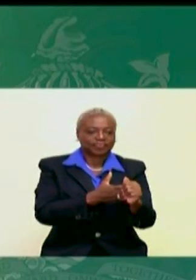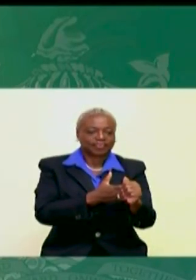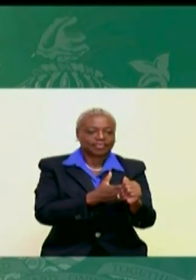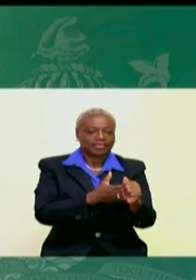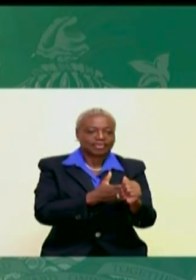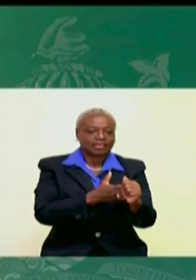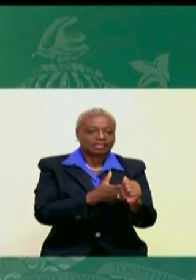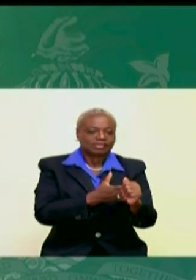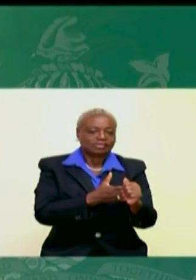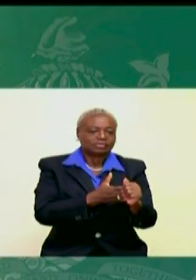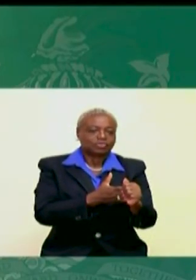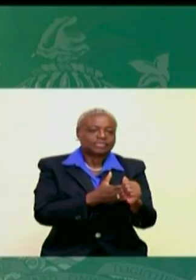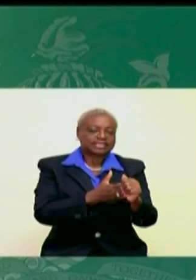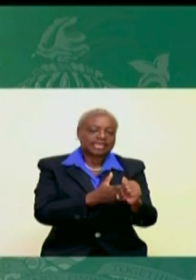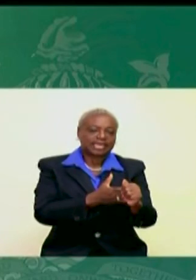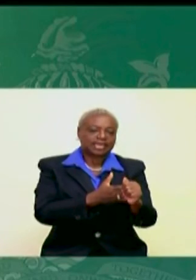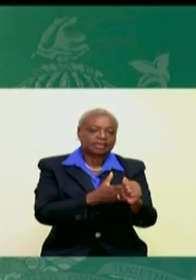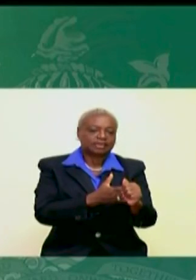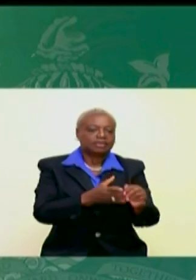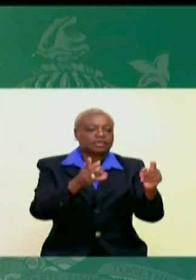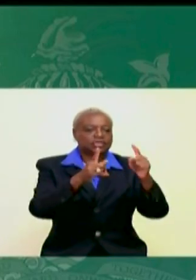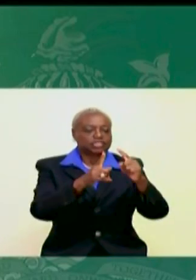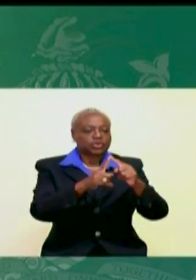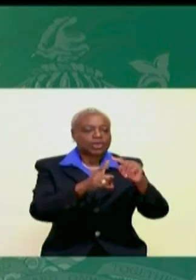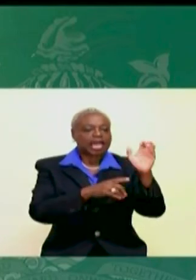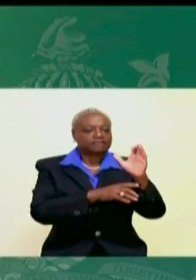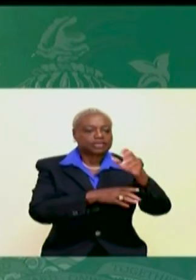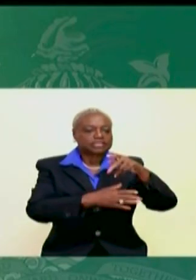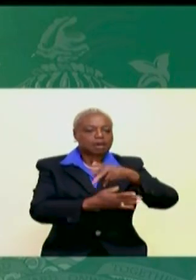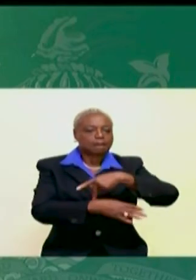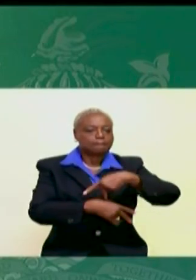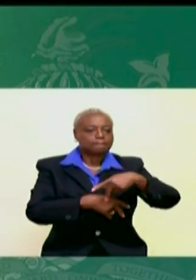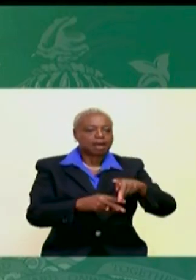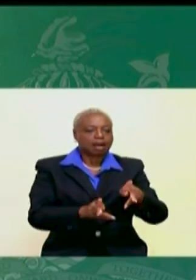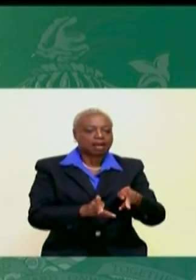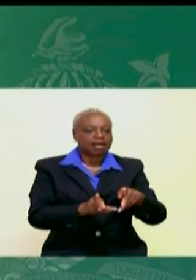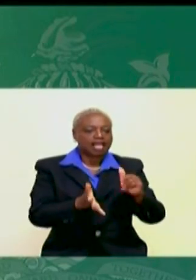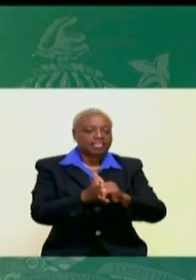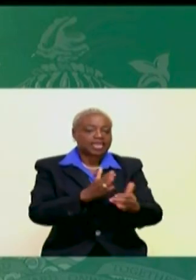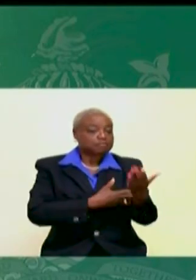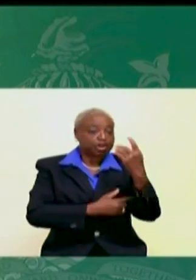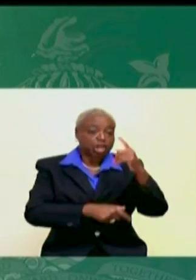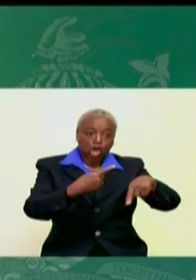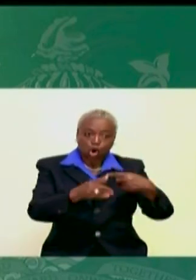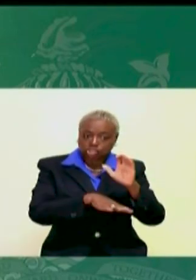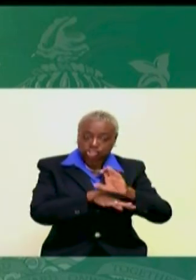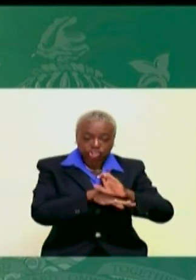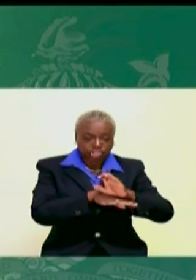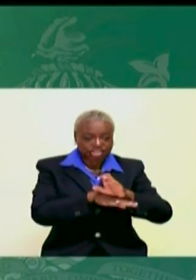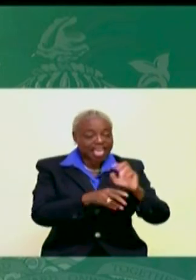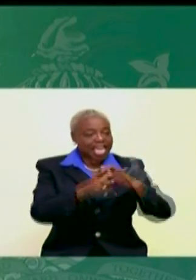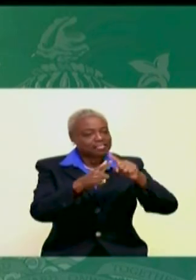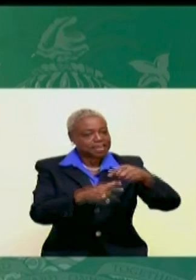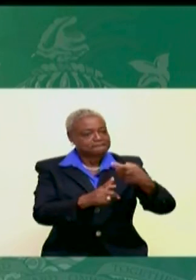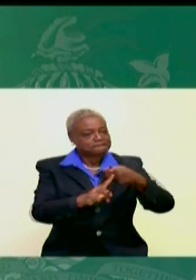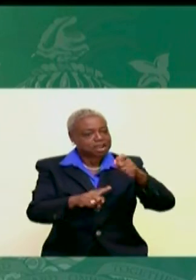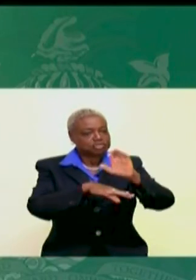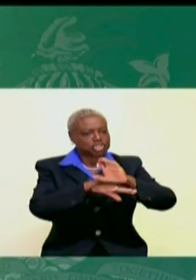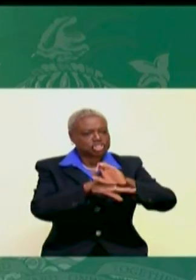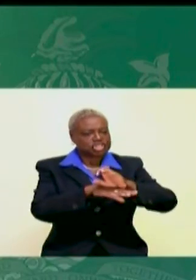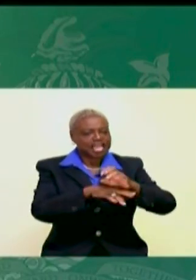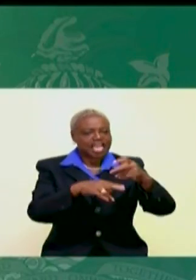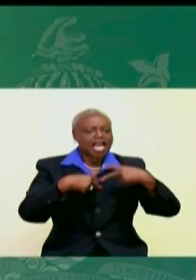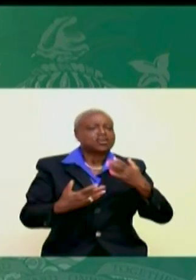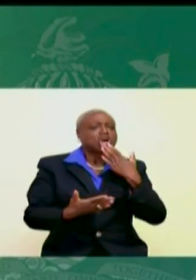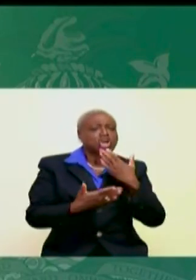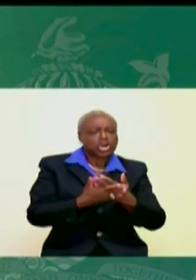July 9th, all roads lead to Clifford Park. That morning, go to church. And then from church, have a hearty